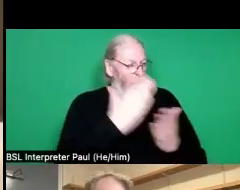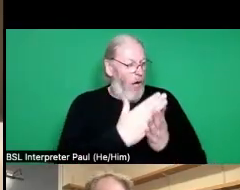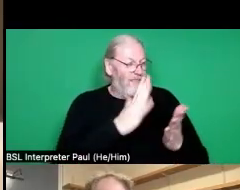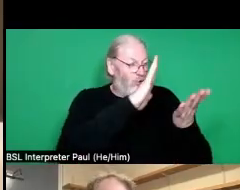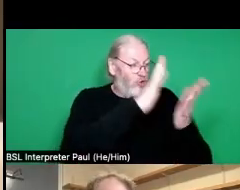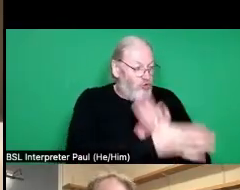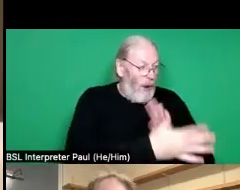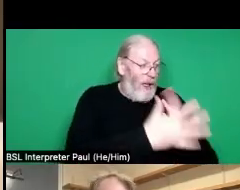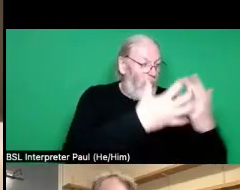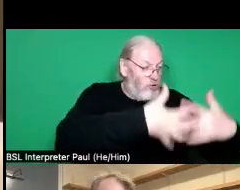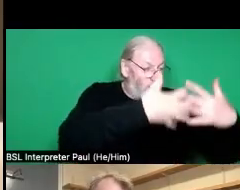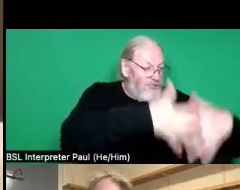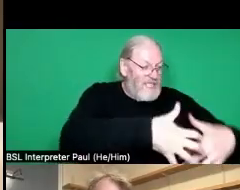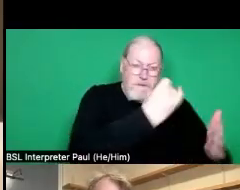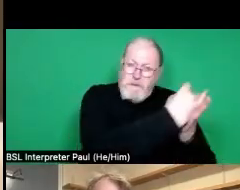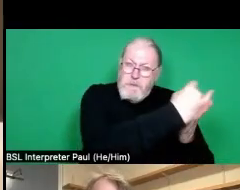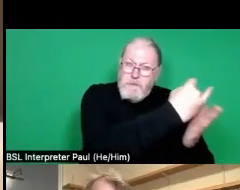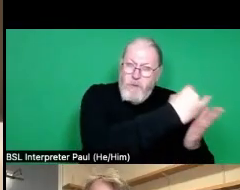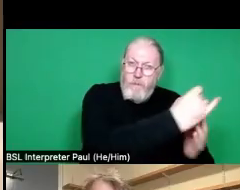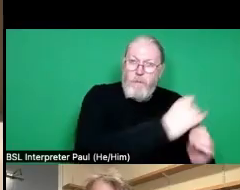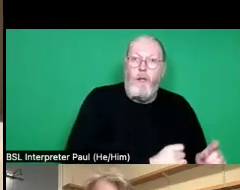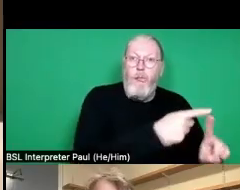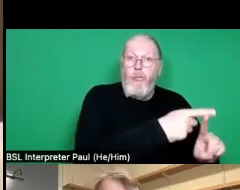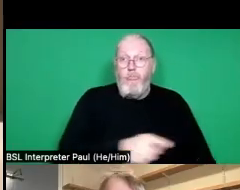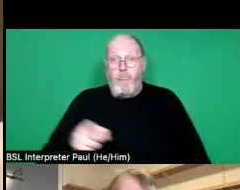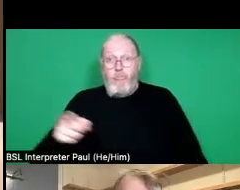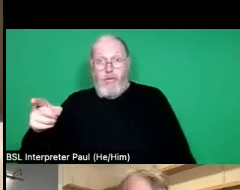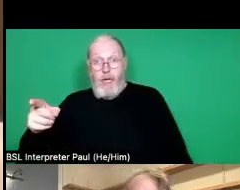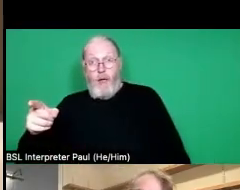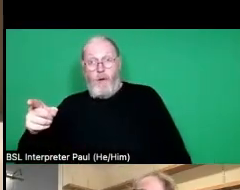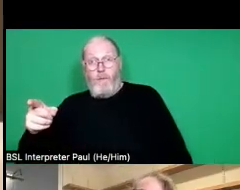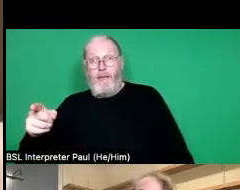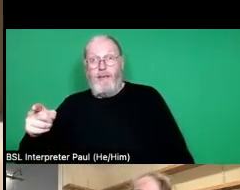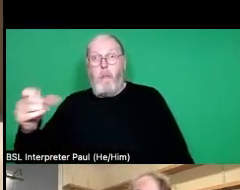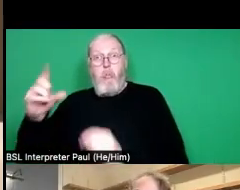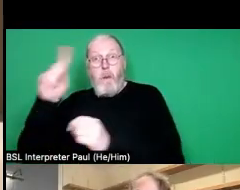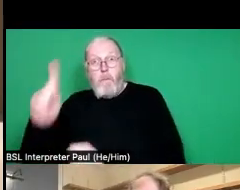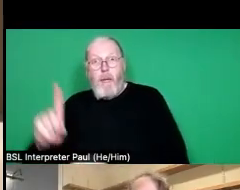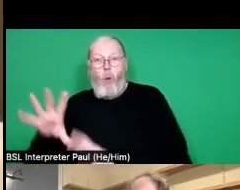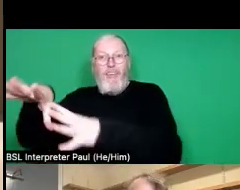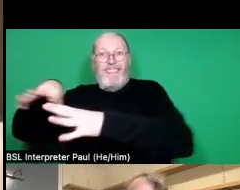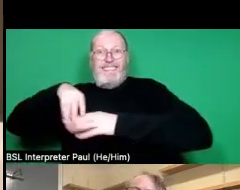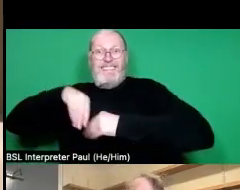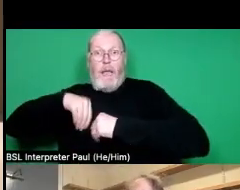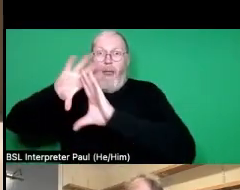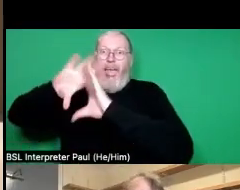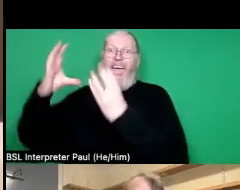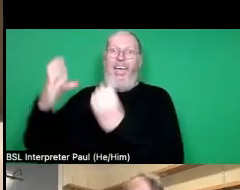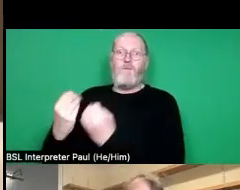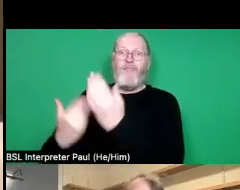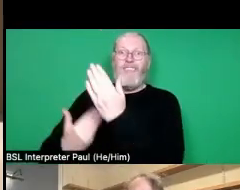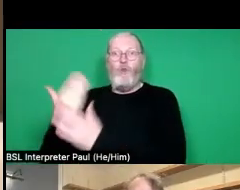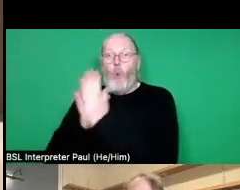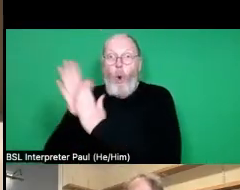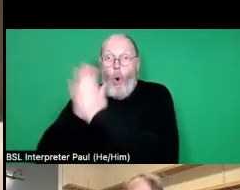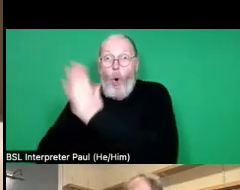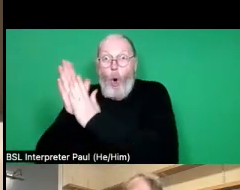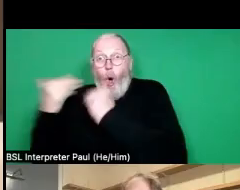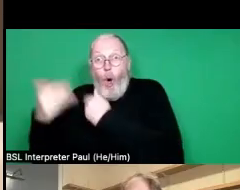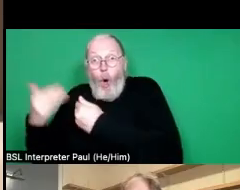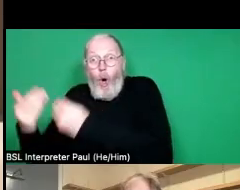The other extreme, I guess, is a kind of an accelerationist embracing of everything new, and that could go in two ways. One